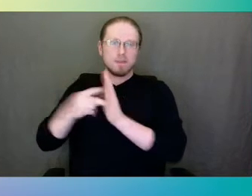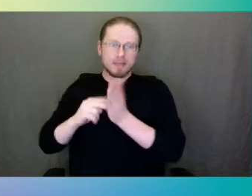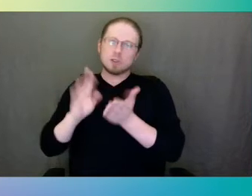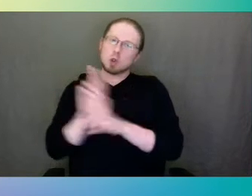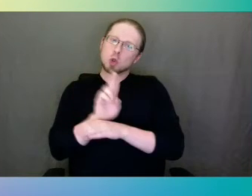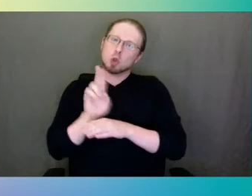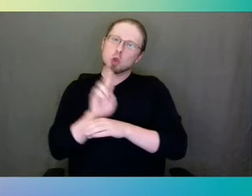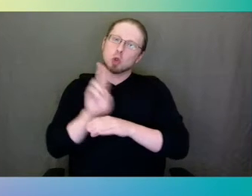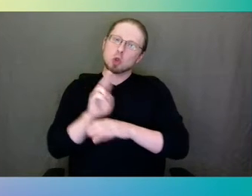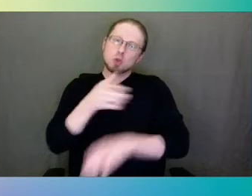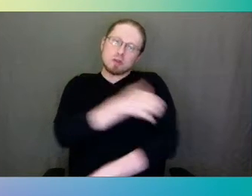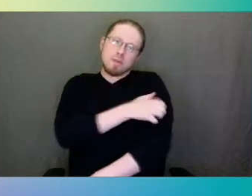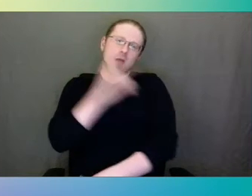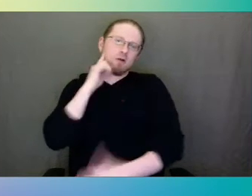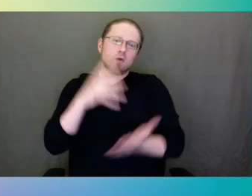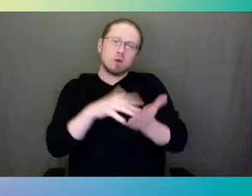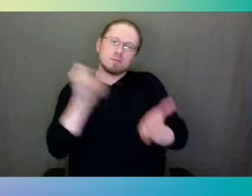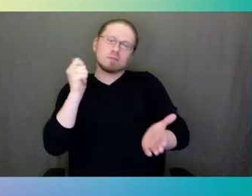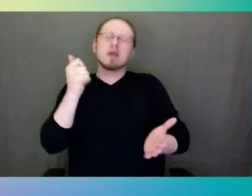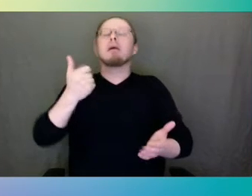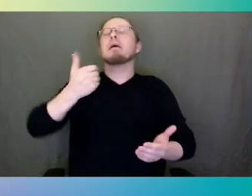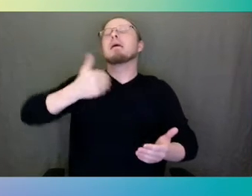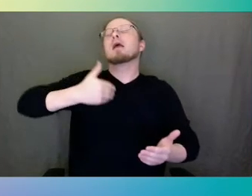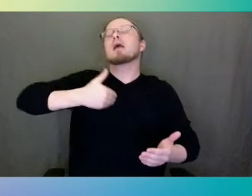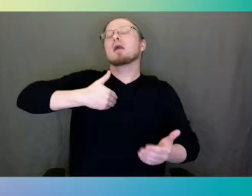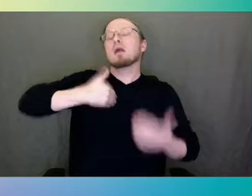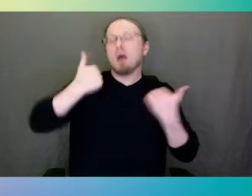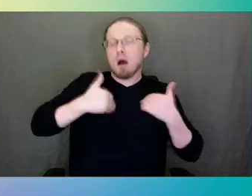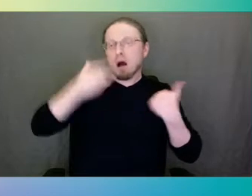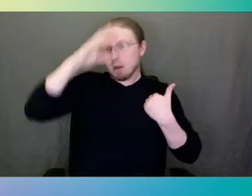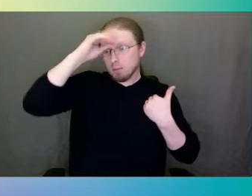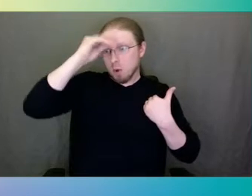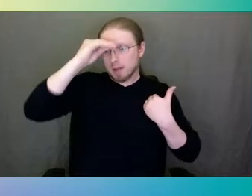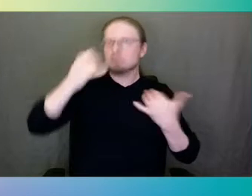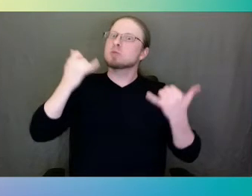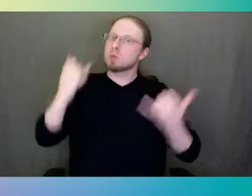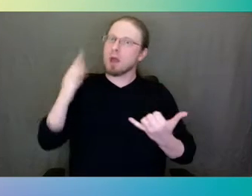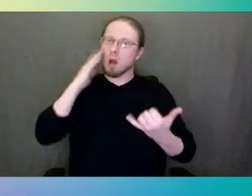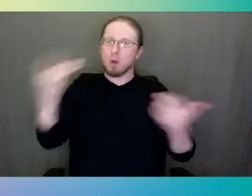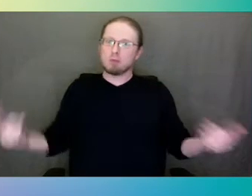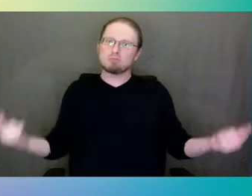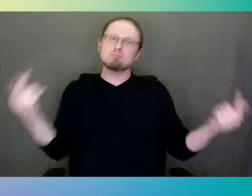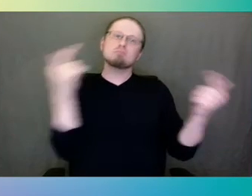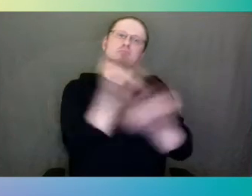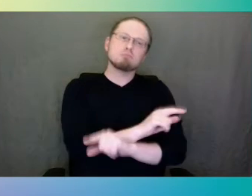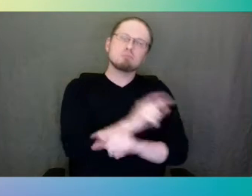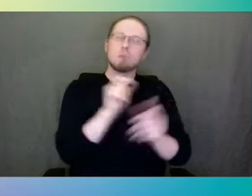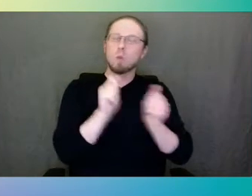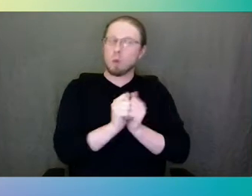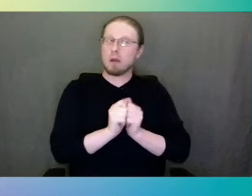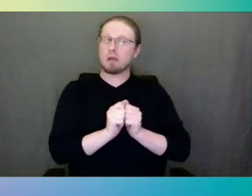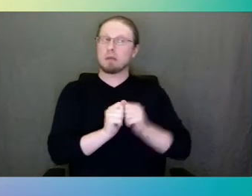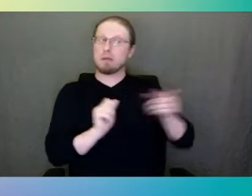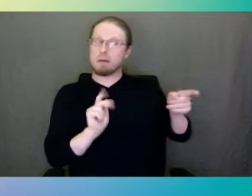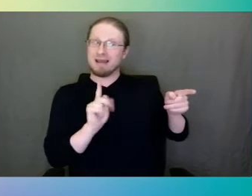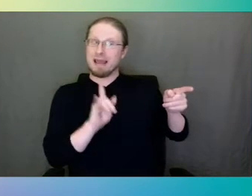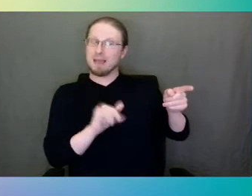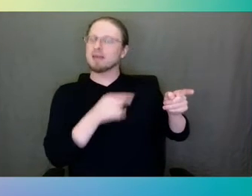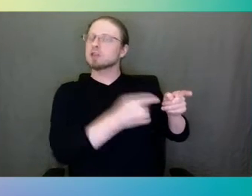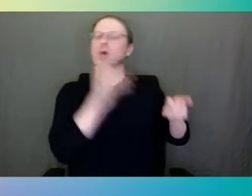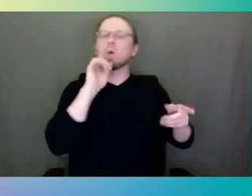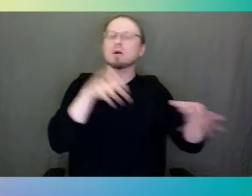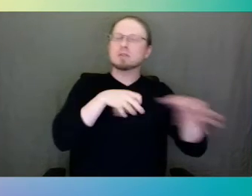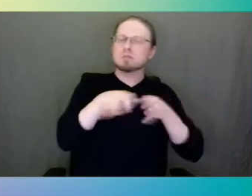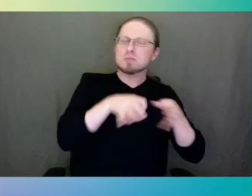right now we are going to go back to Kathy, and she's going to talk about our views of sex and procreation and how they